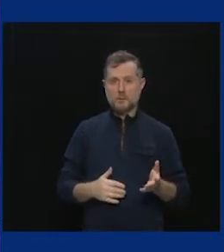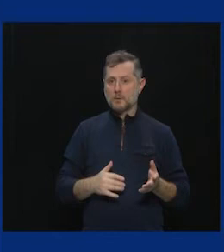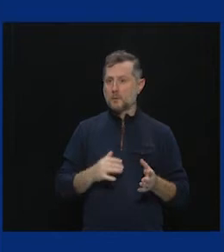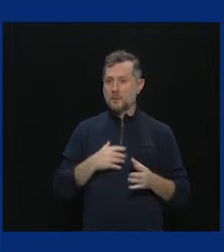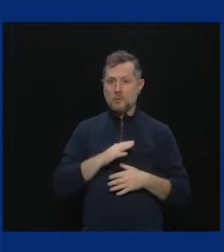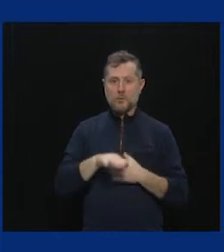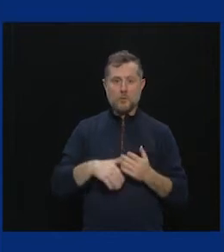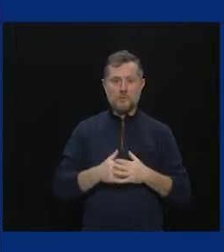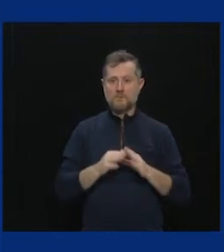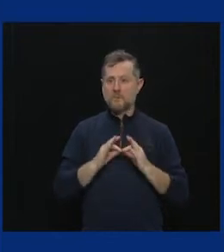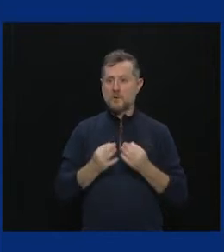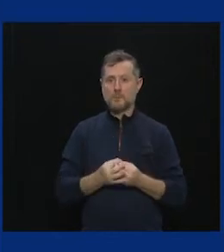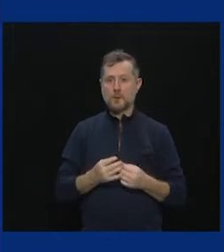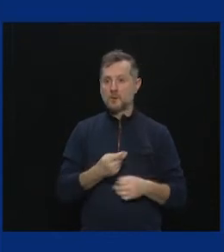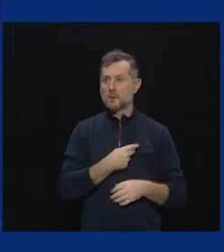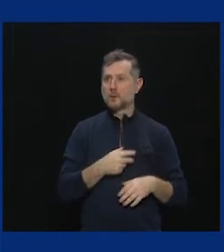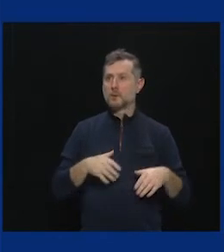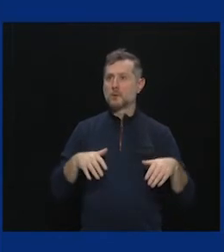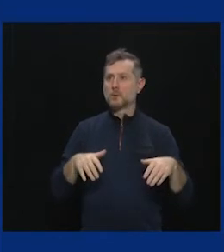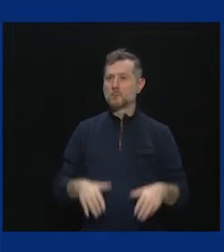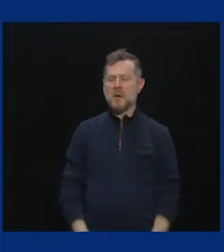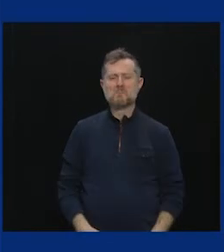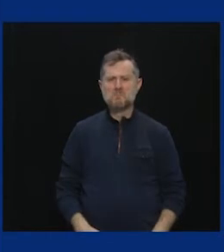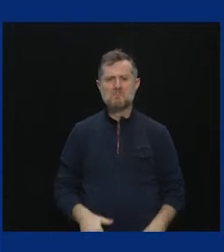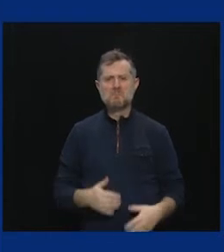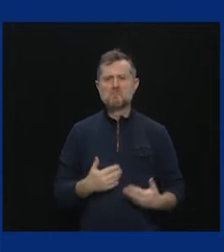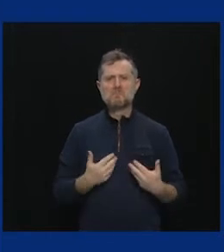no way to bring money when you don't have a job.